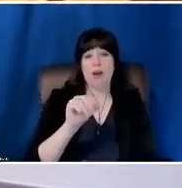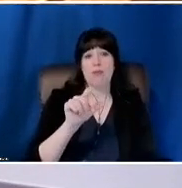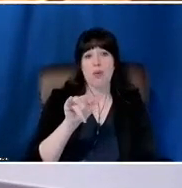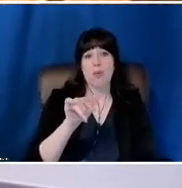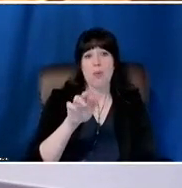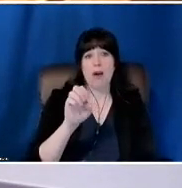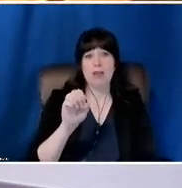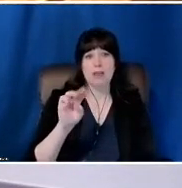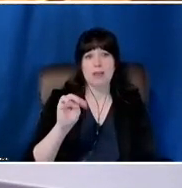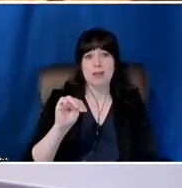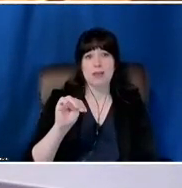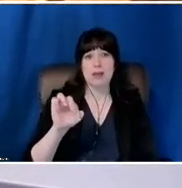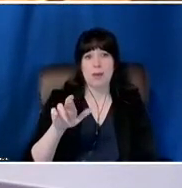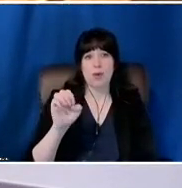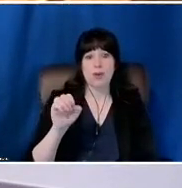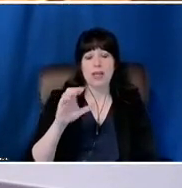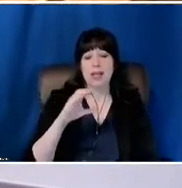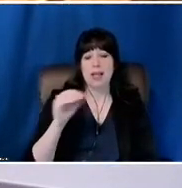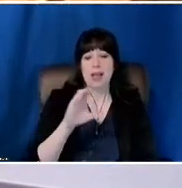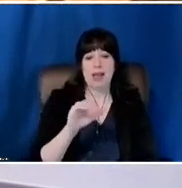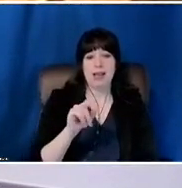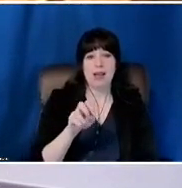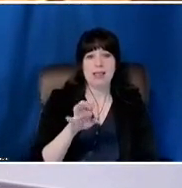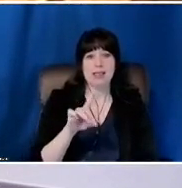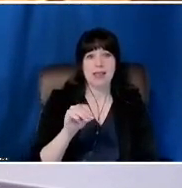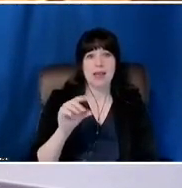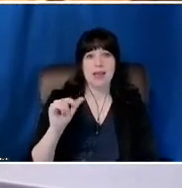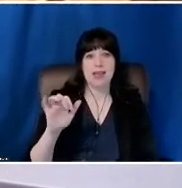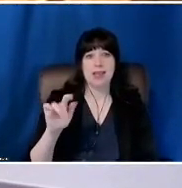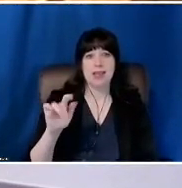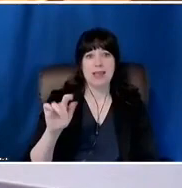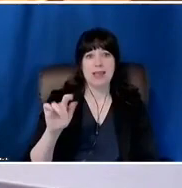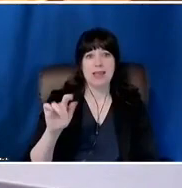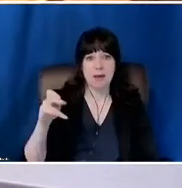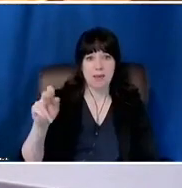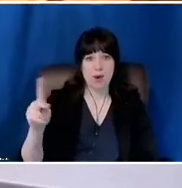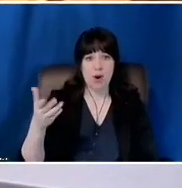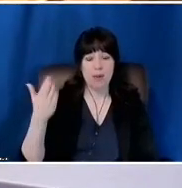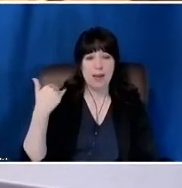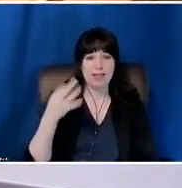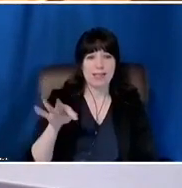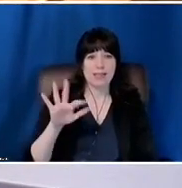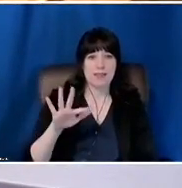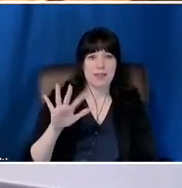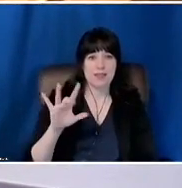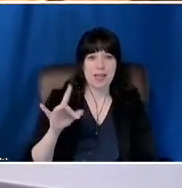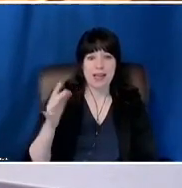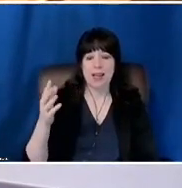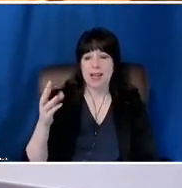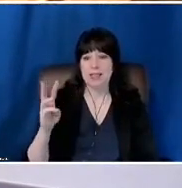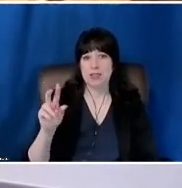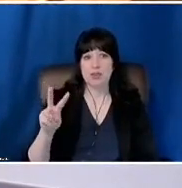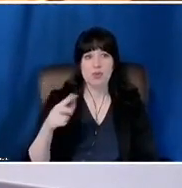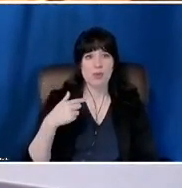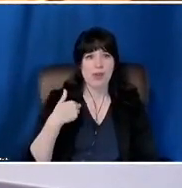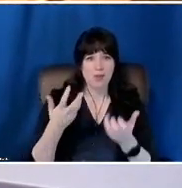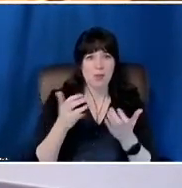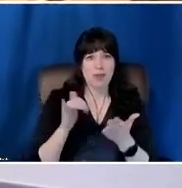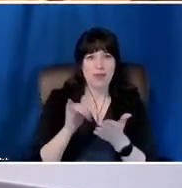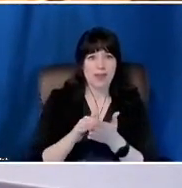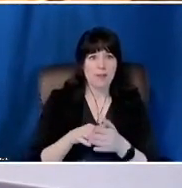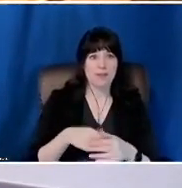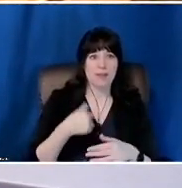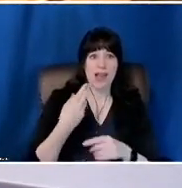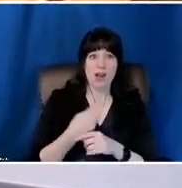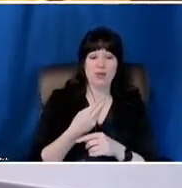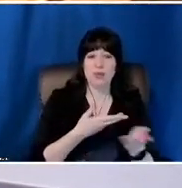Park from 1958 and 1962. I want that. I used to take my